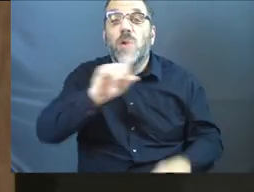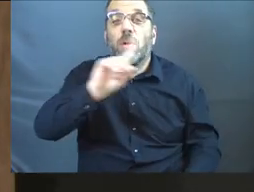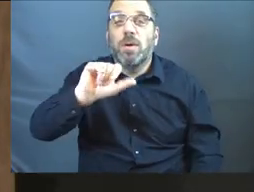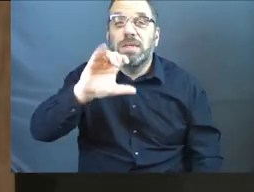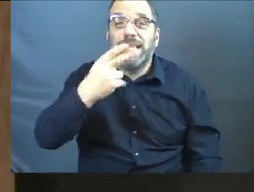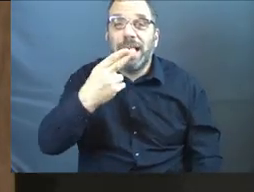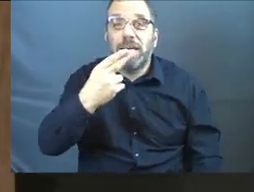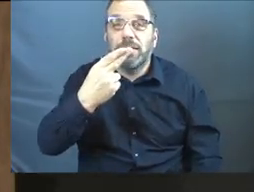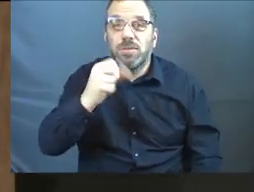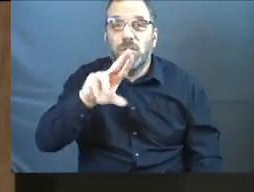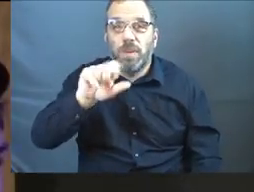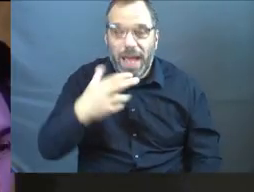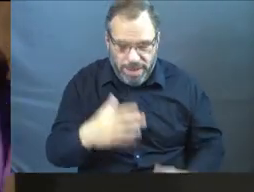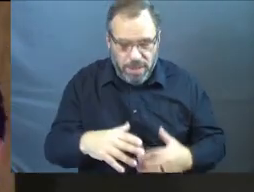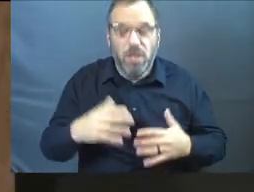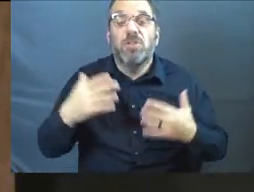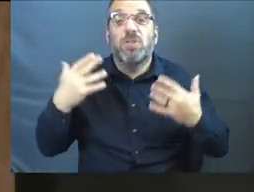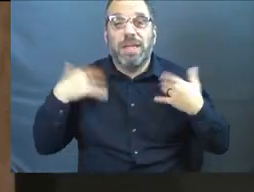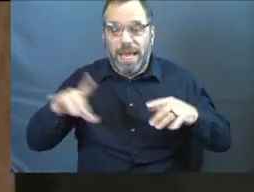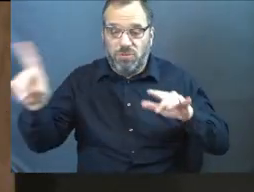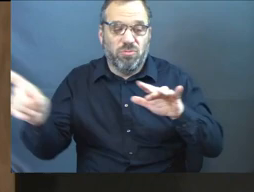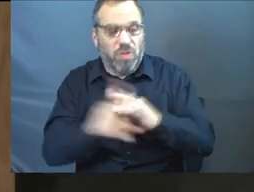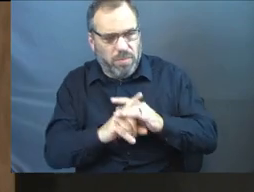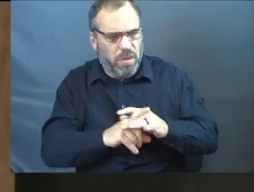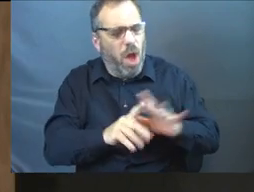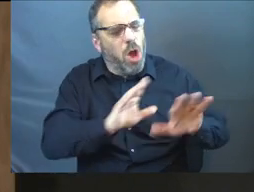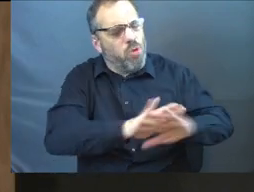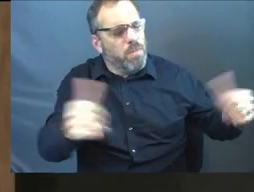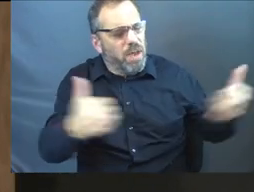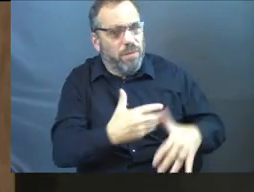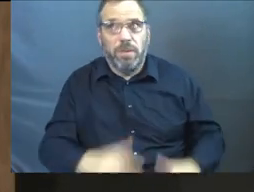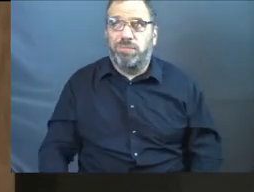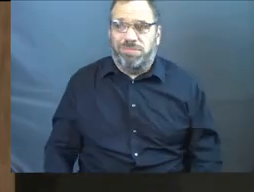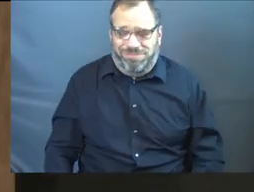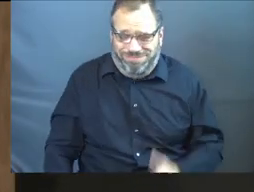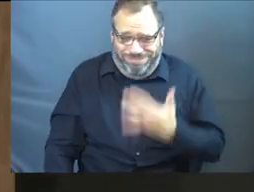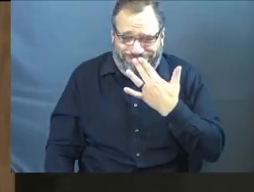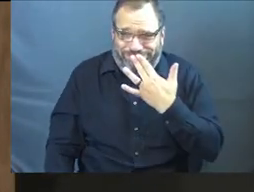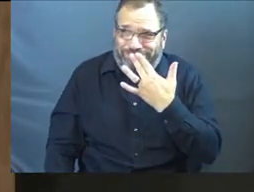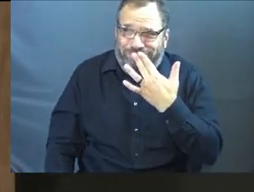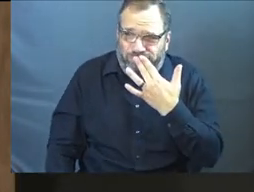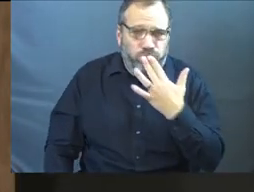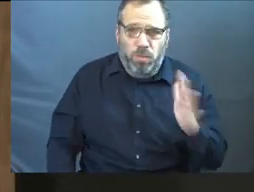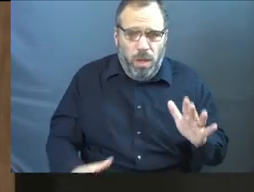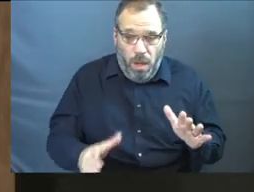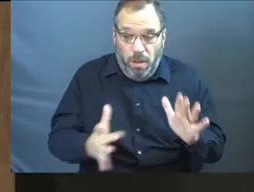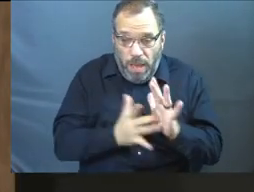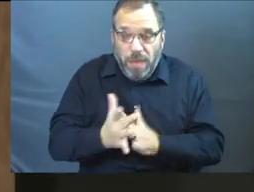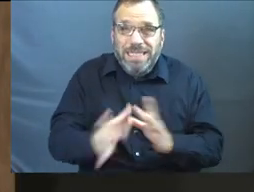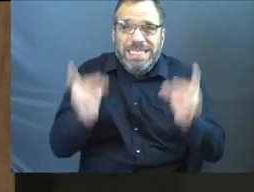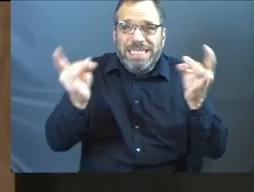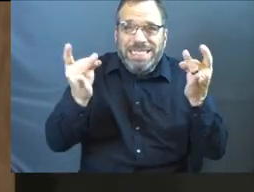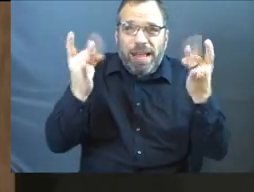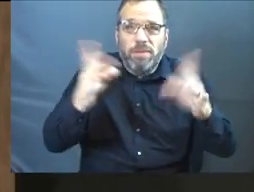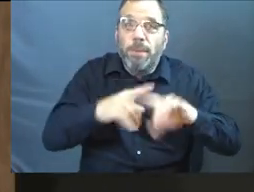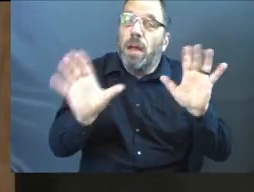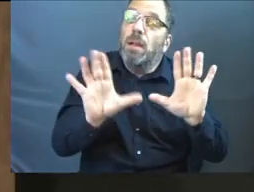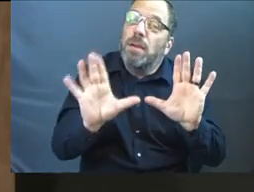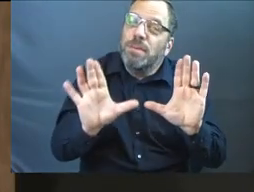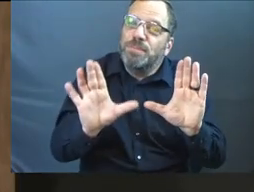He's doing his thing. The angel Gabriel shows up and is like, don't be afraid. Yeah, right? And scripture says he's terrified.